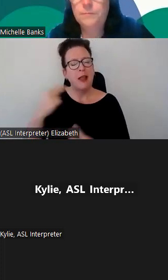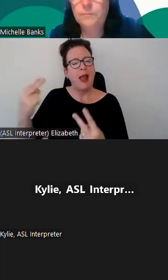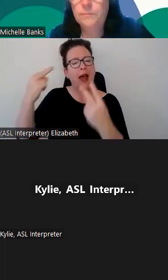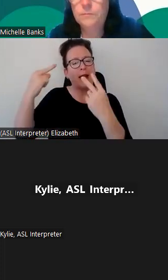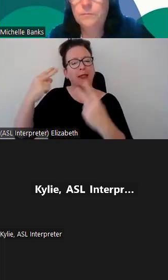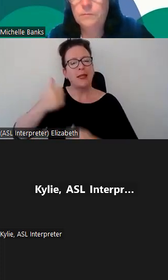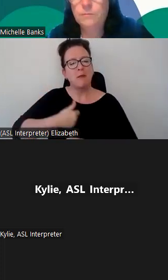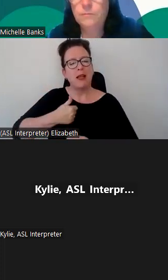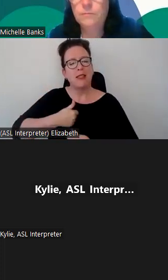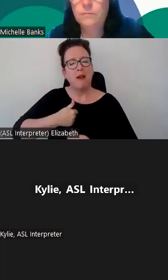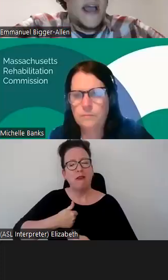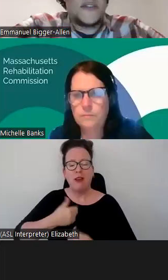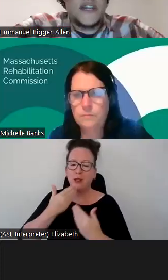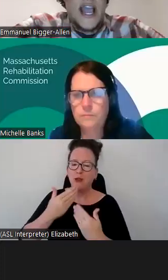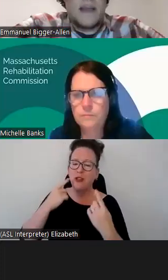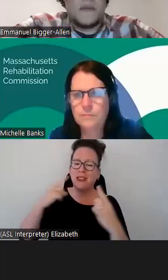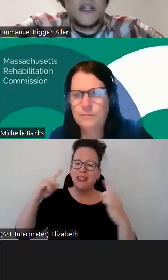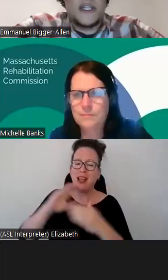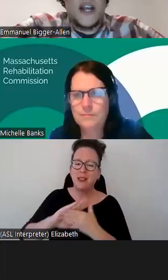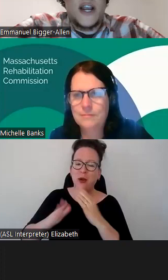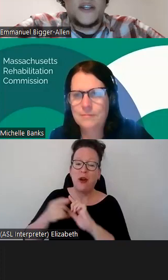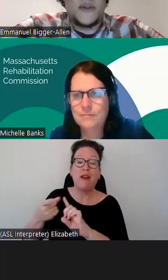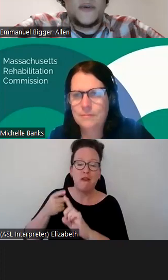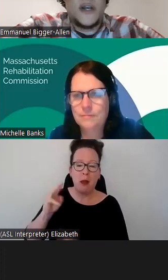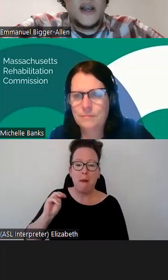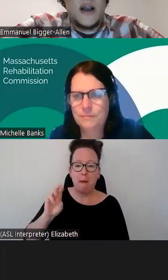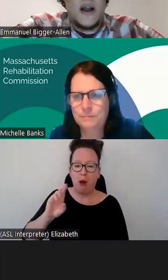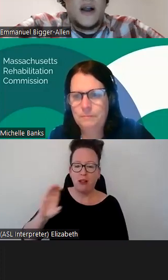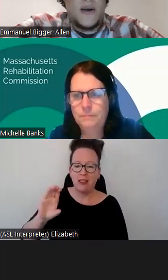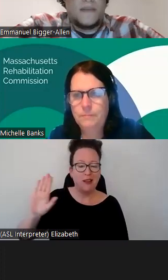the success story of Mass Rehab and what they're trying to do.